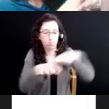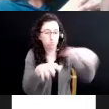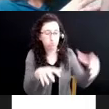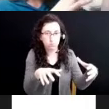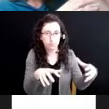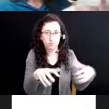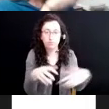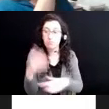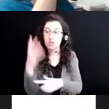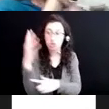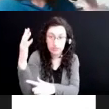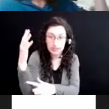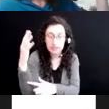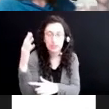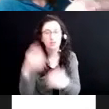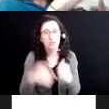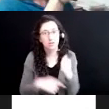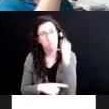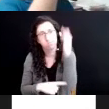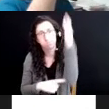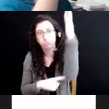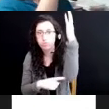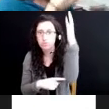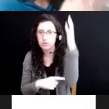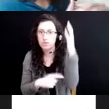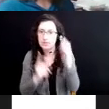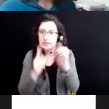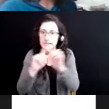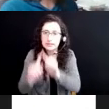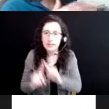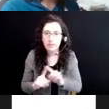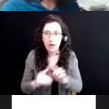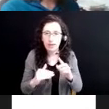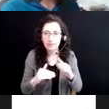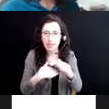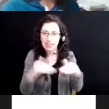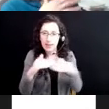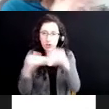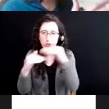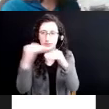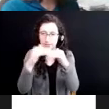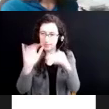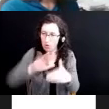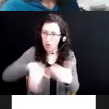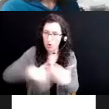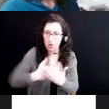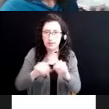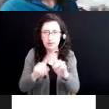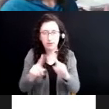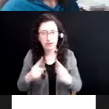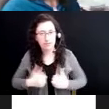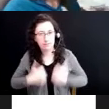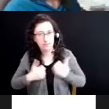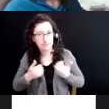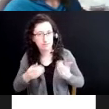older trees are cover. So it's all those layers of habitat and native plants